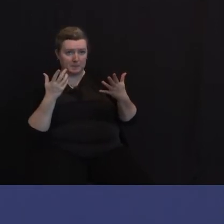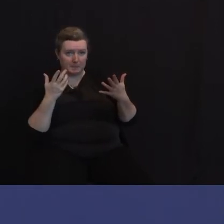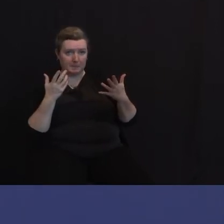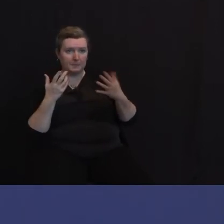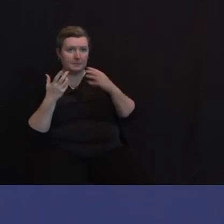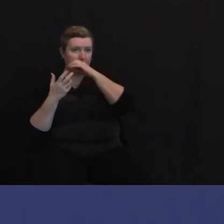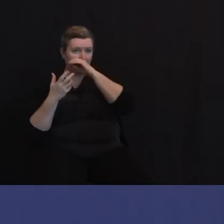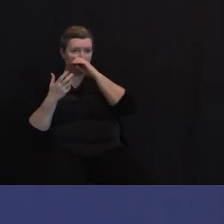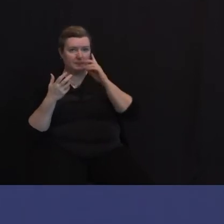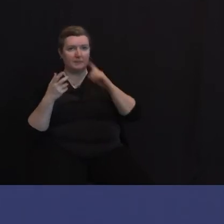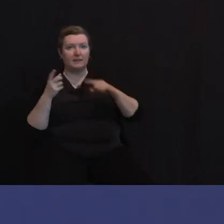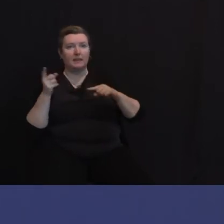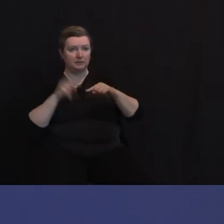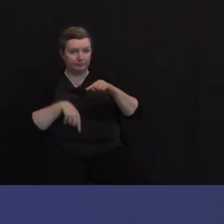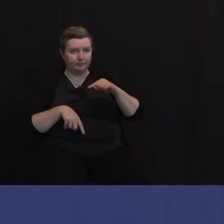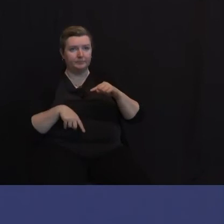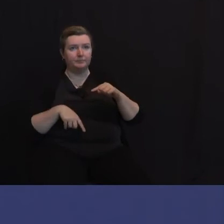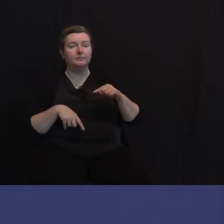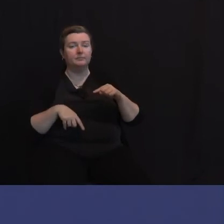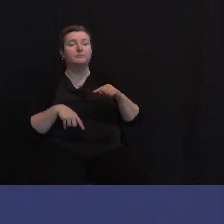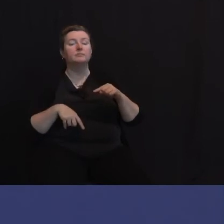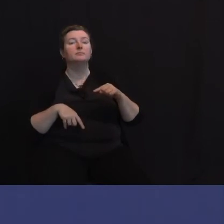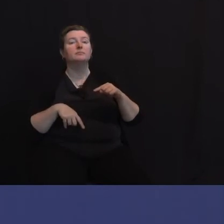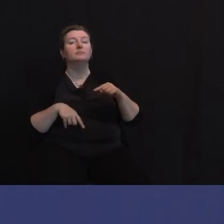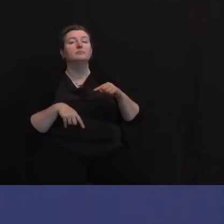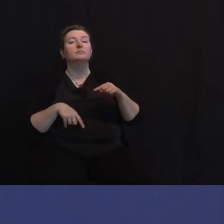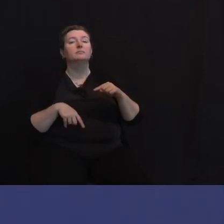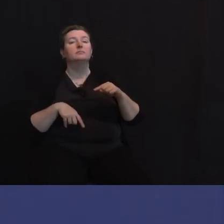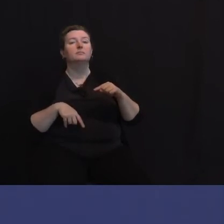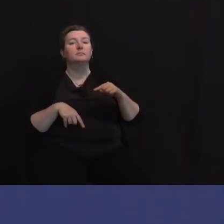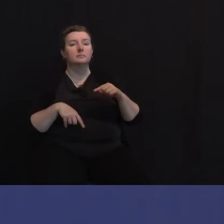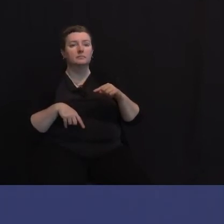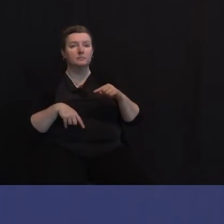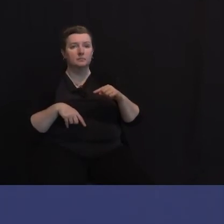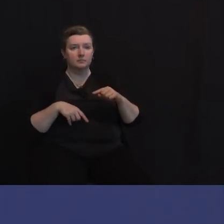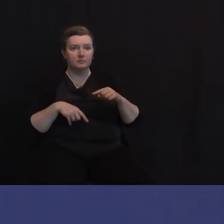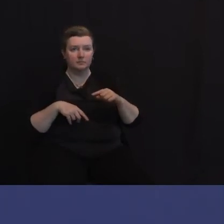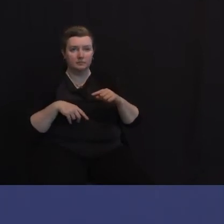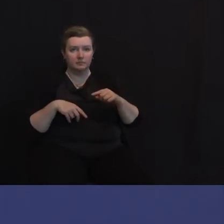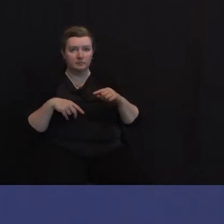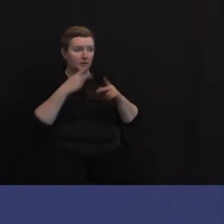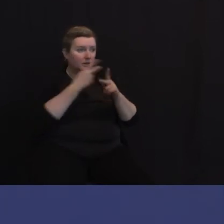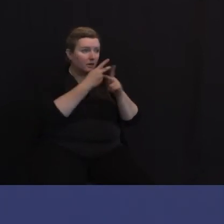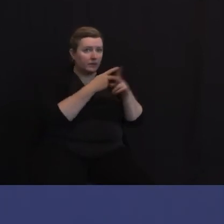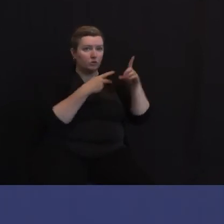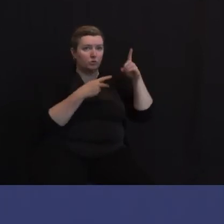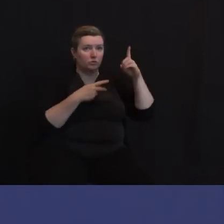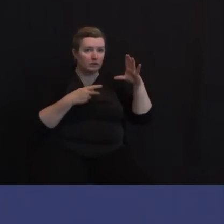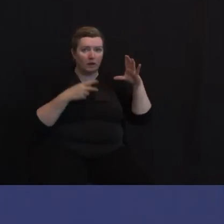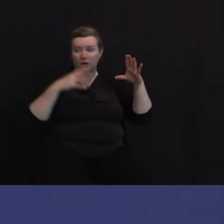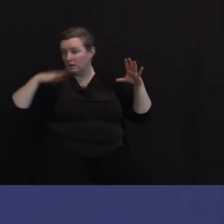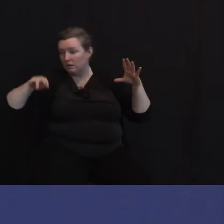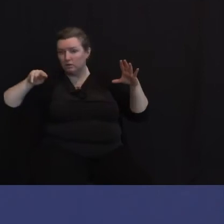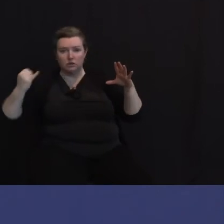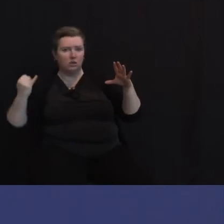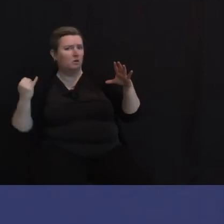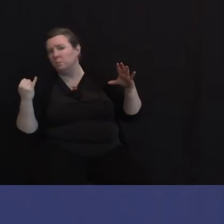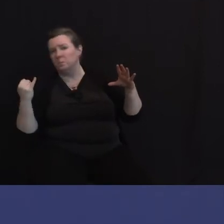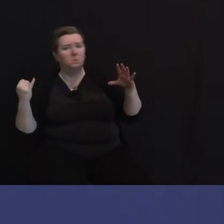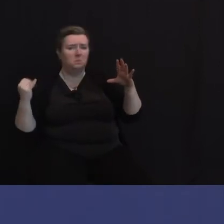deal with rightful concerns and security issues in Washington at the expense of New Jersey security. That's just not going to